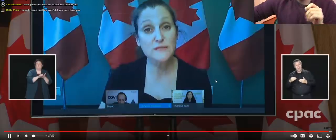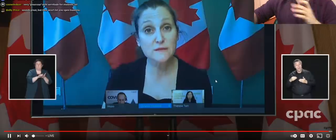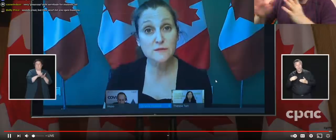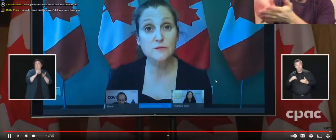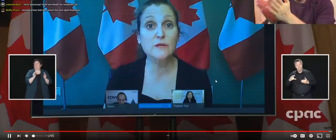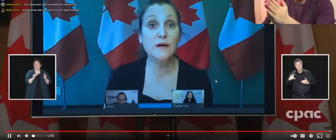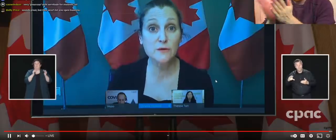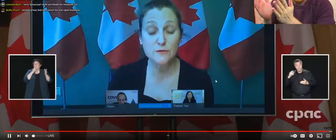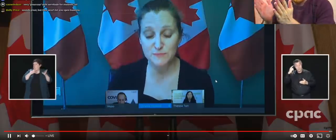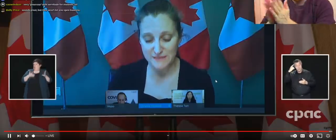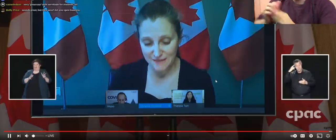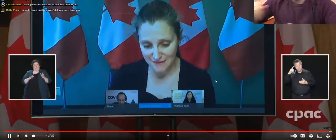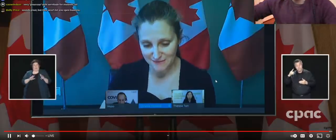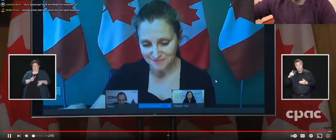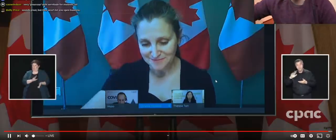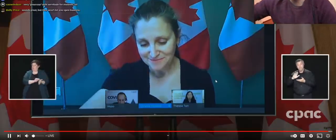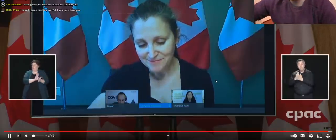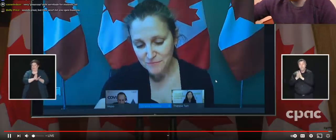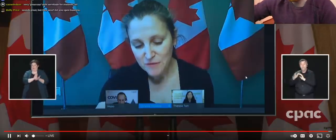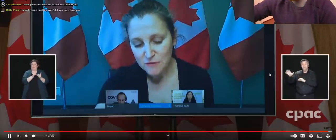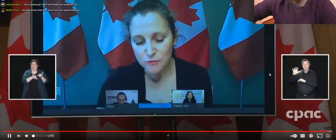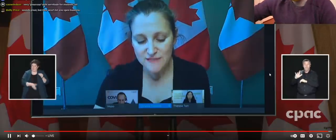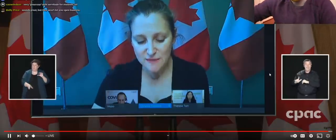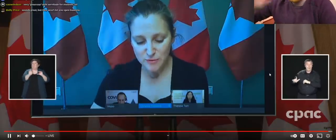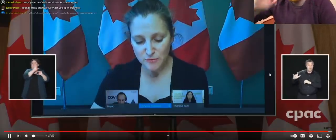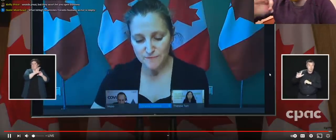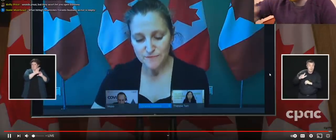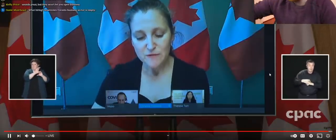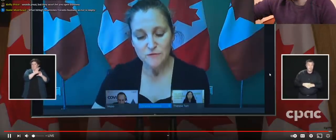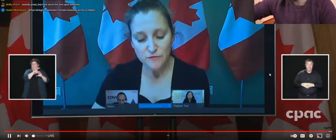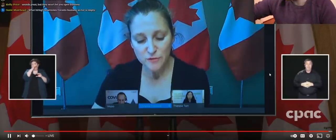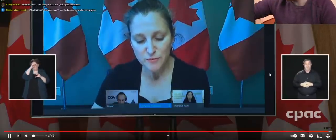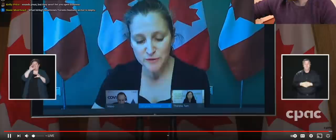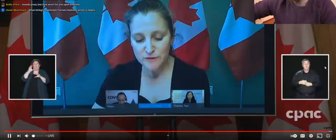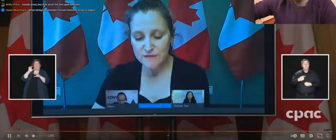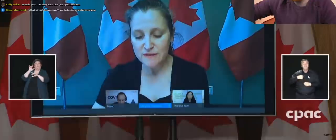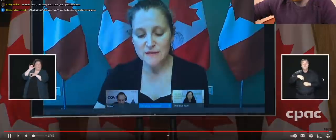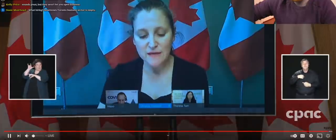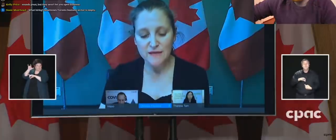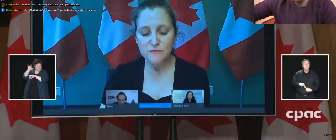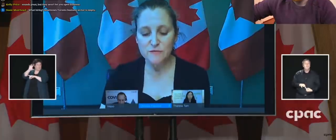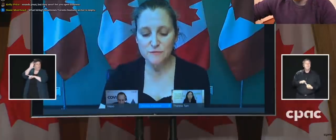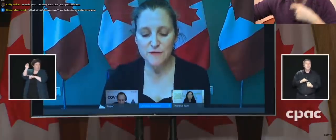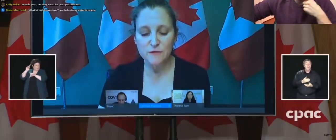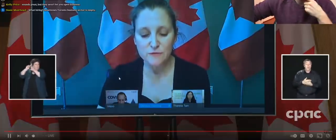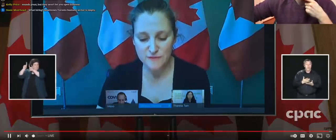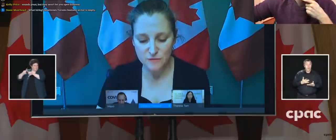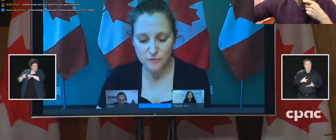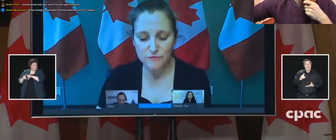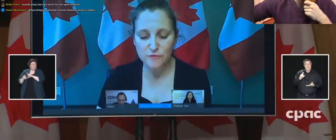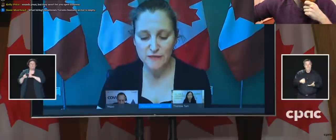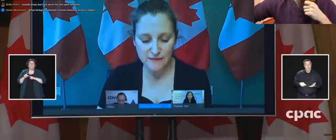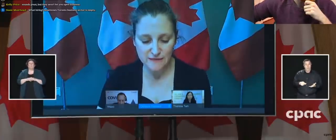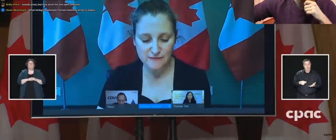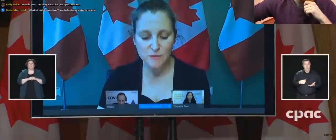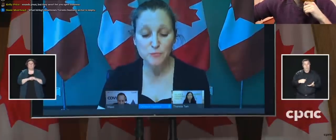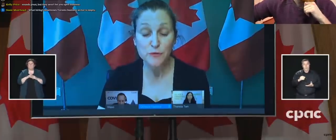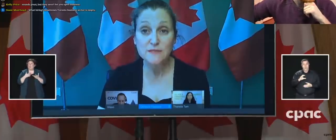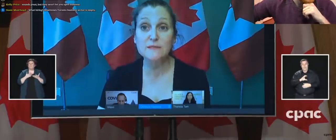more details here because we can watch the press conference all we want, but it's important to get into the actual text of what's going on here.